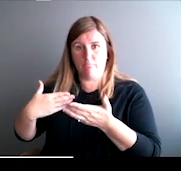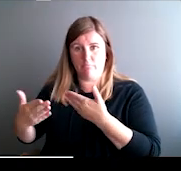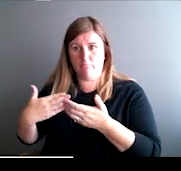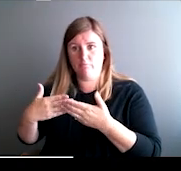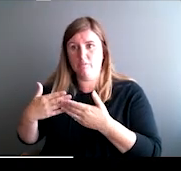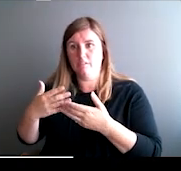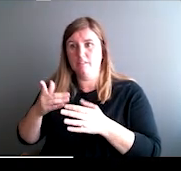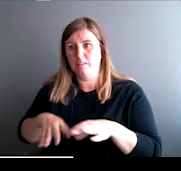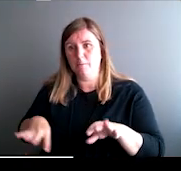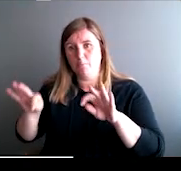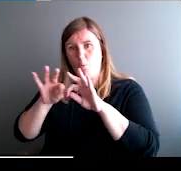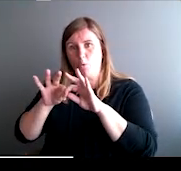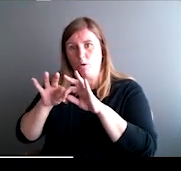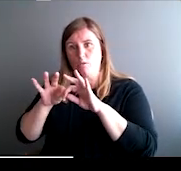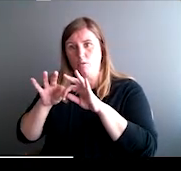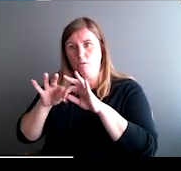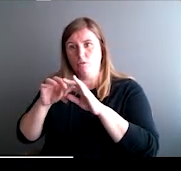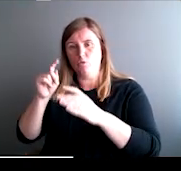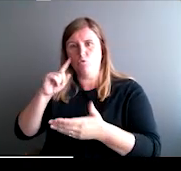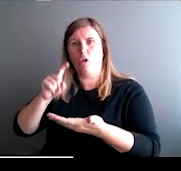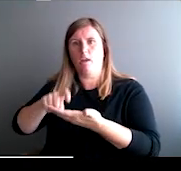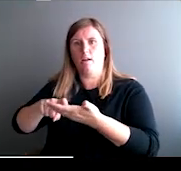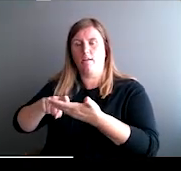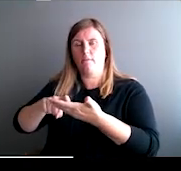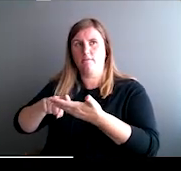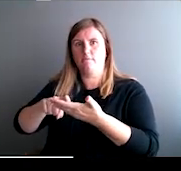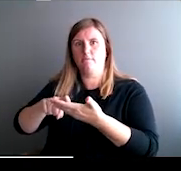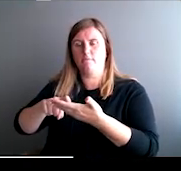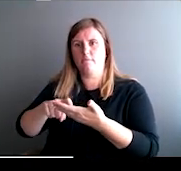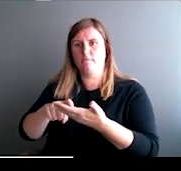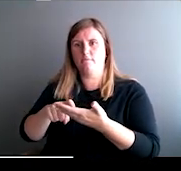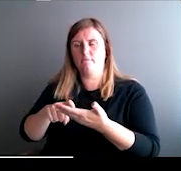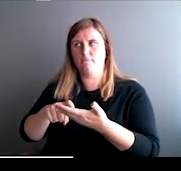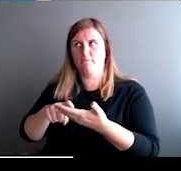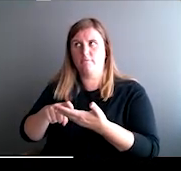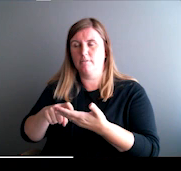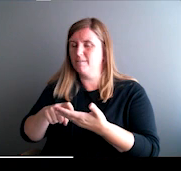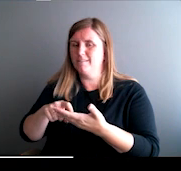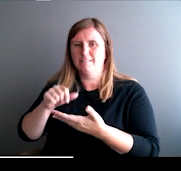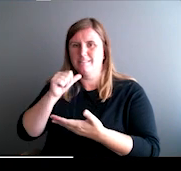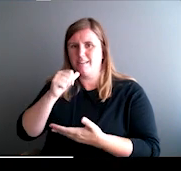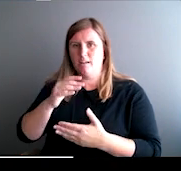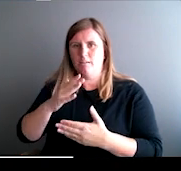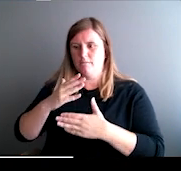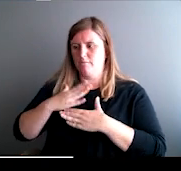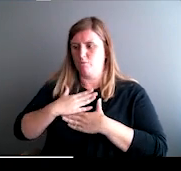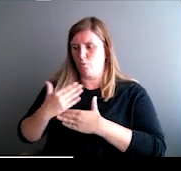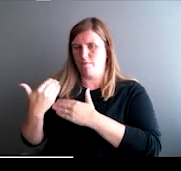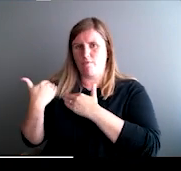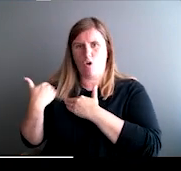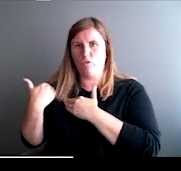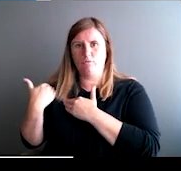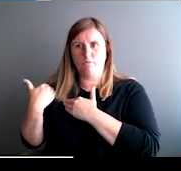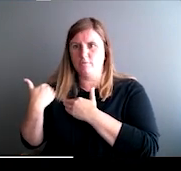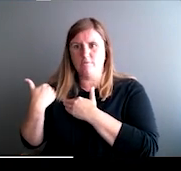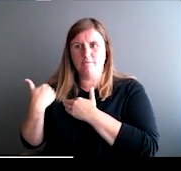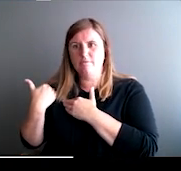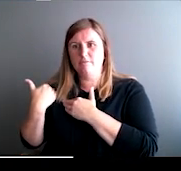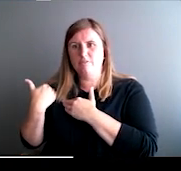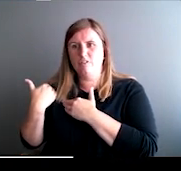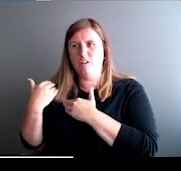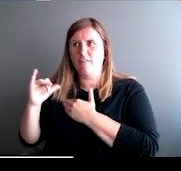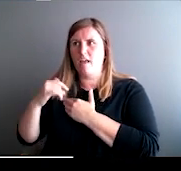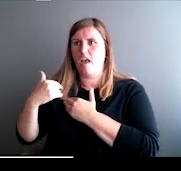it's important that you recognize that it's not your fault in the sense of you're